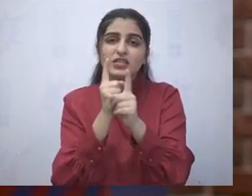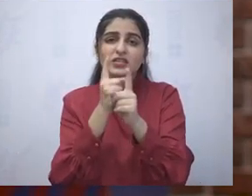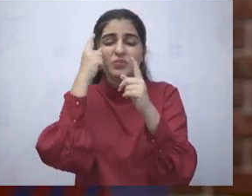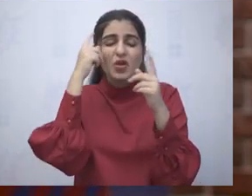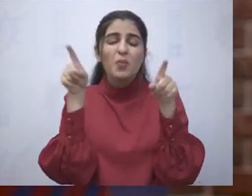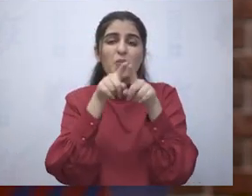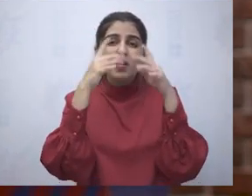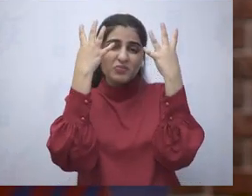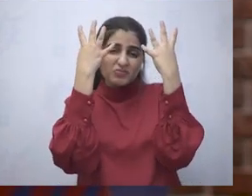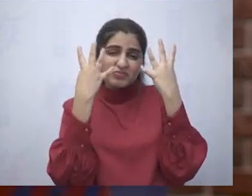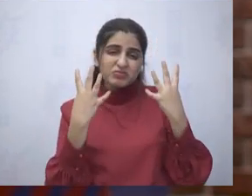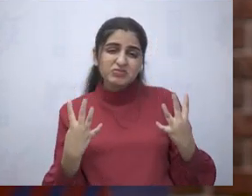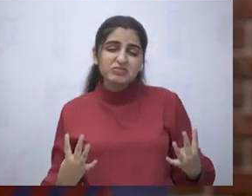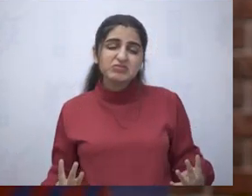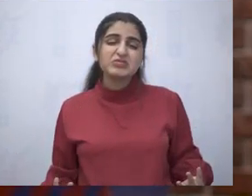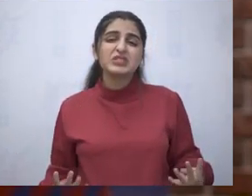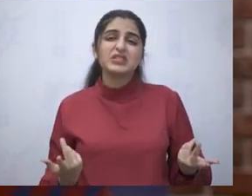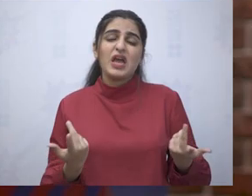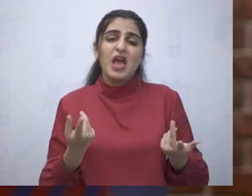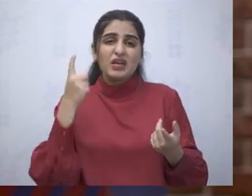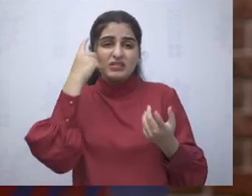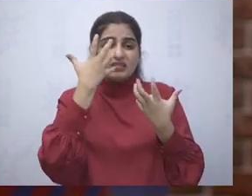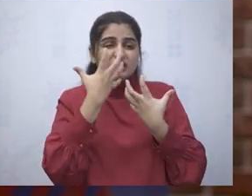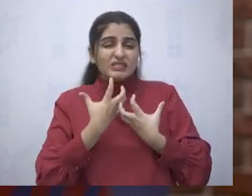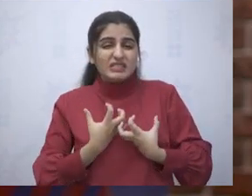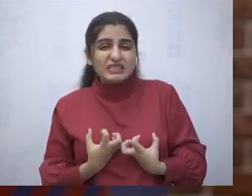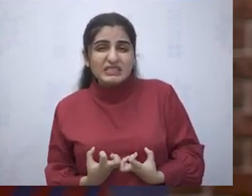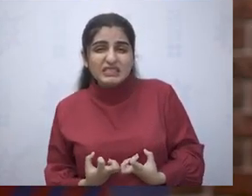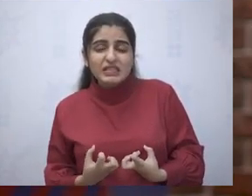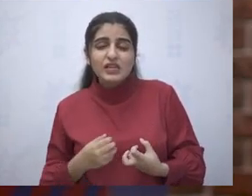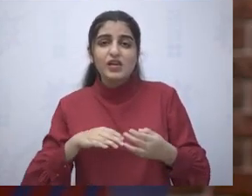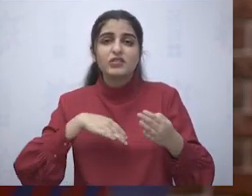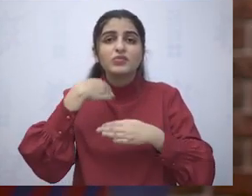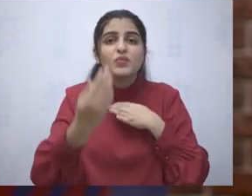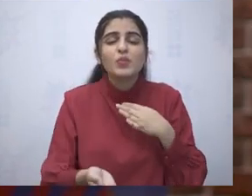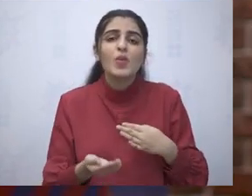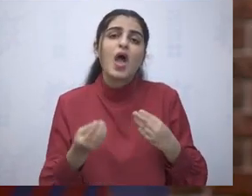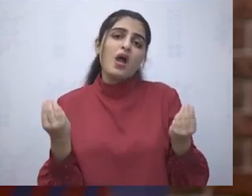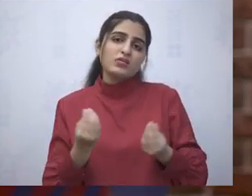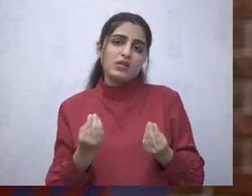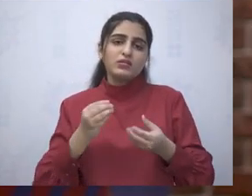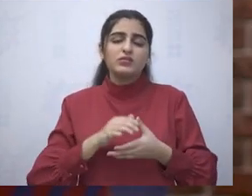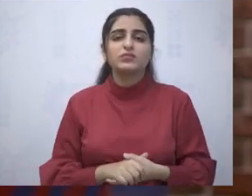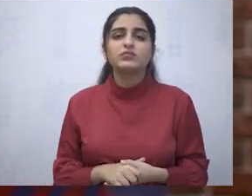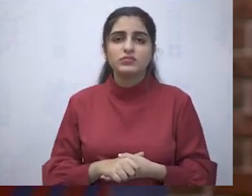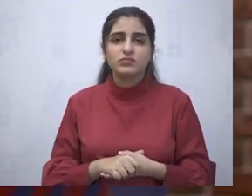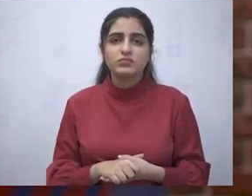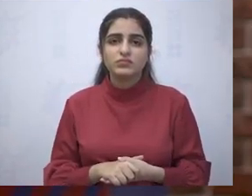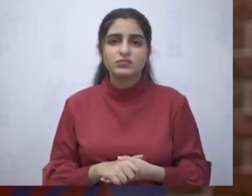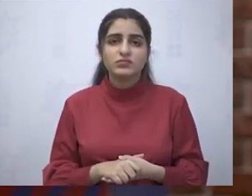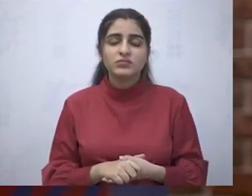to face with their caged, suppressed selves, otherwise drawn to the